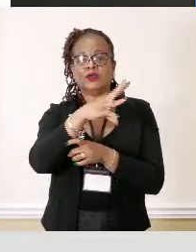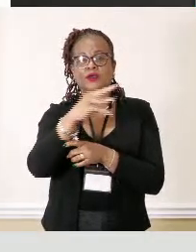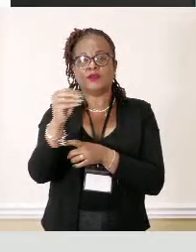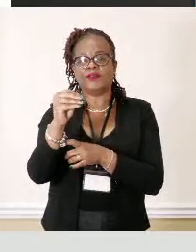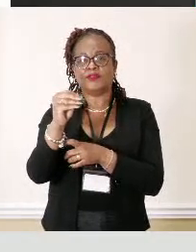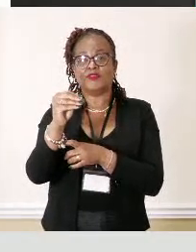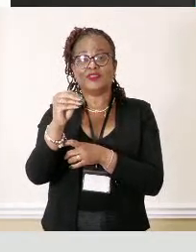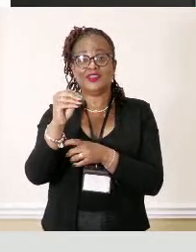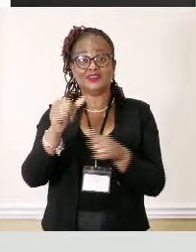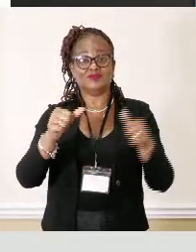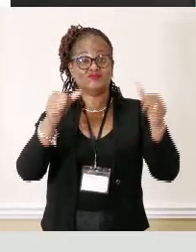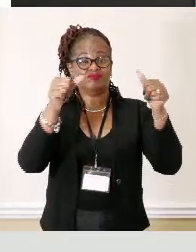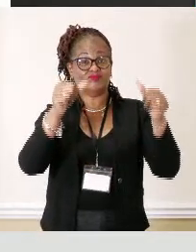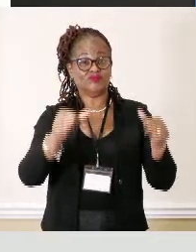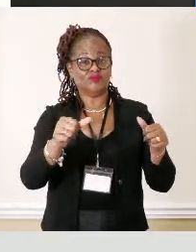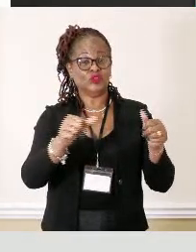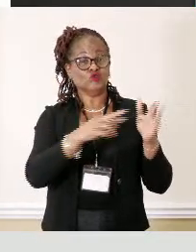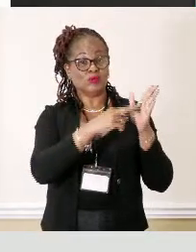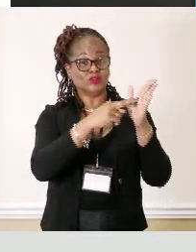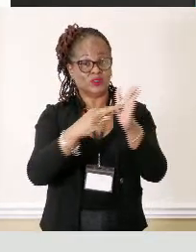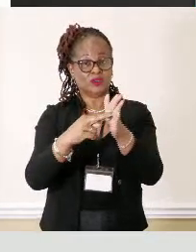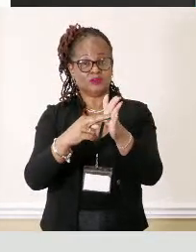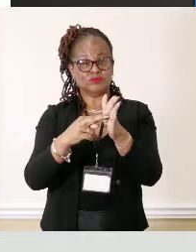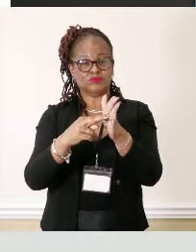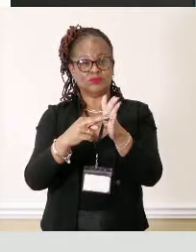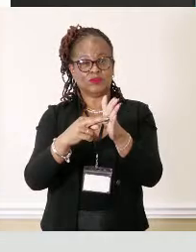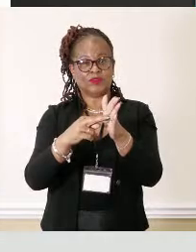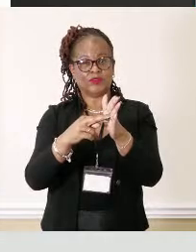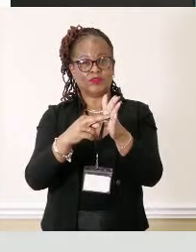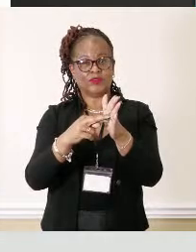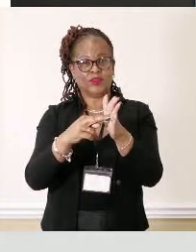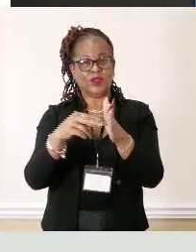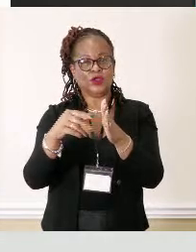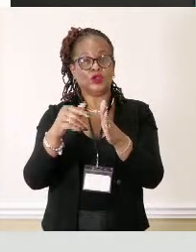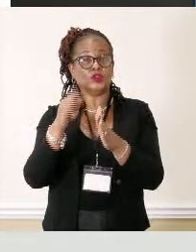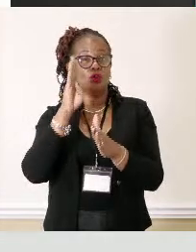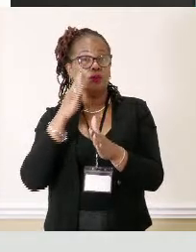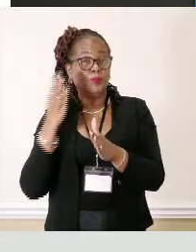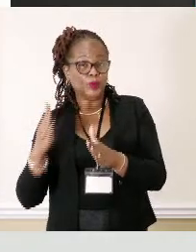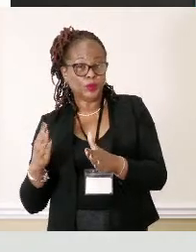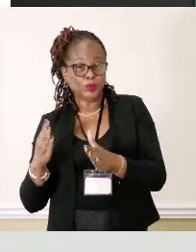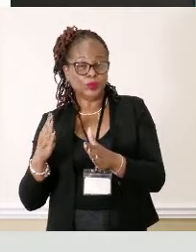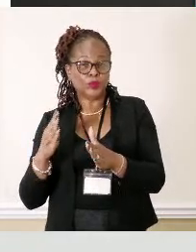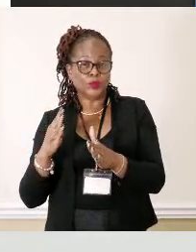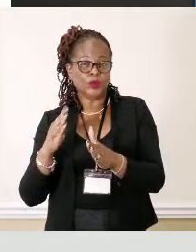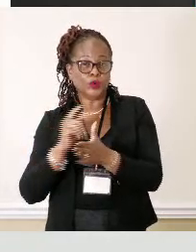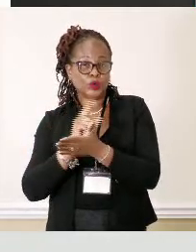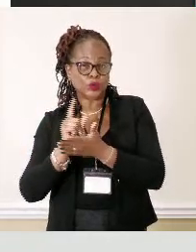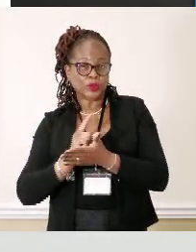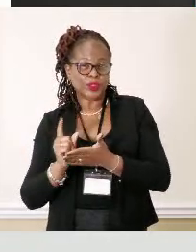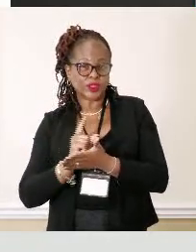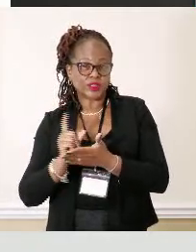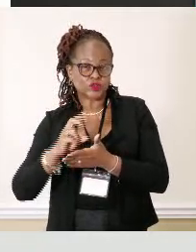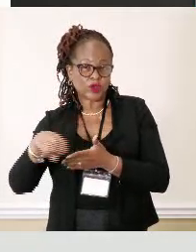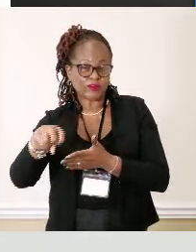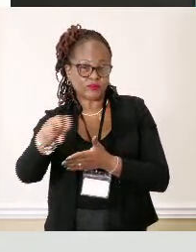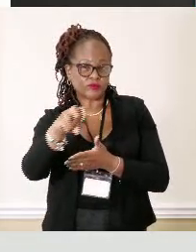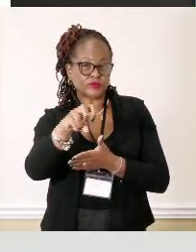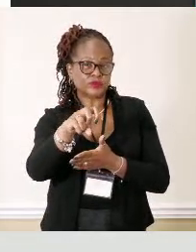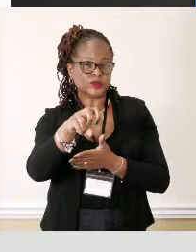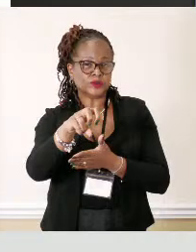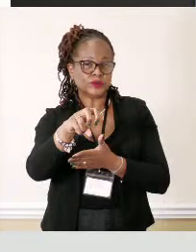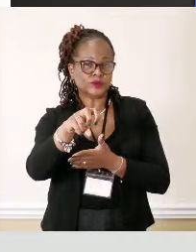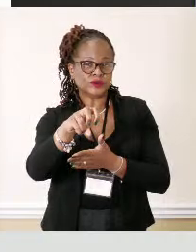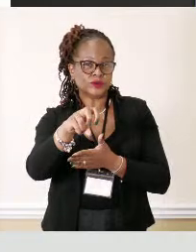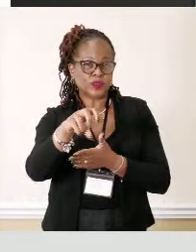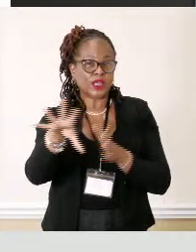this slide graphically represents the blue, the increase of weekly international travel, and